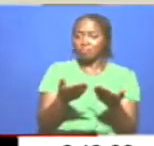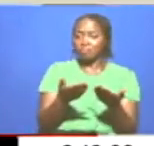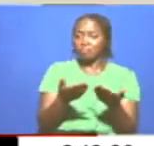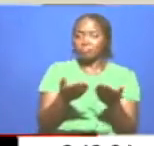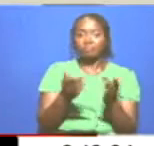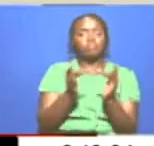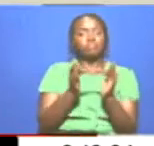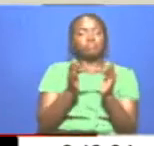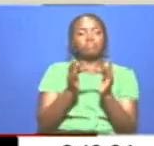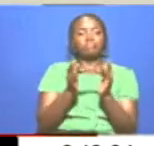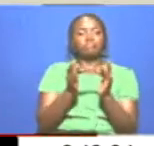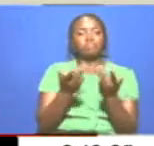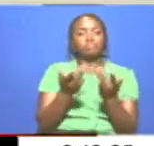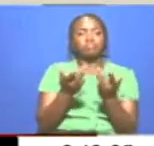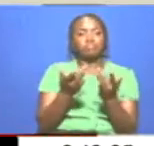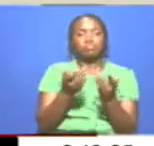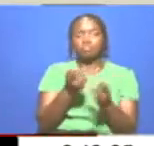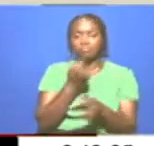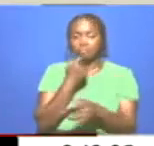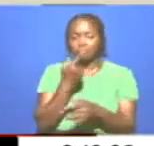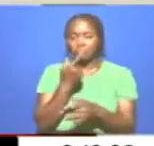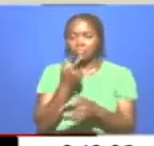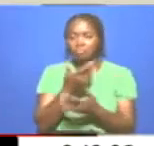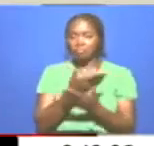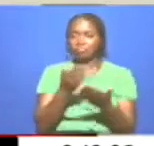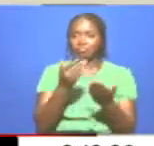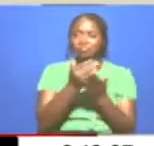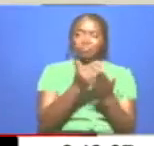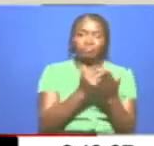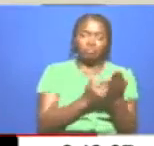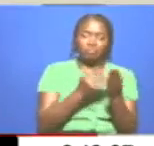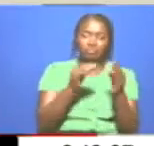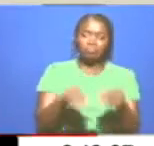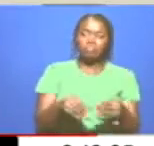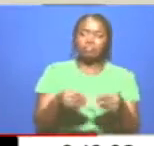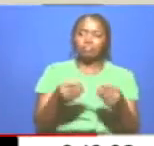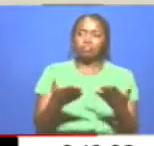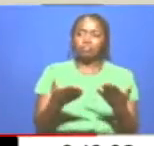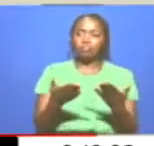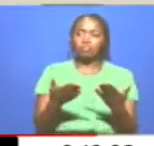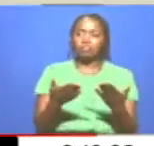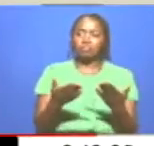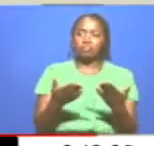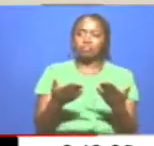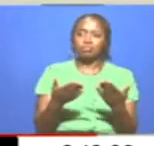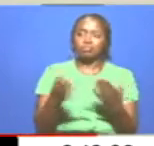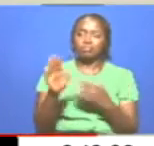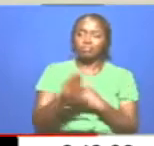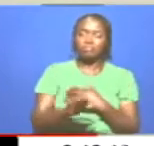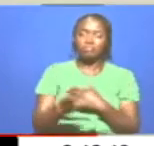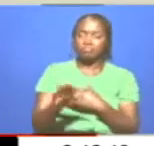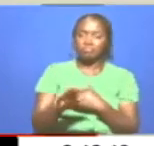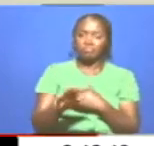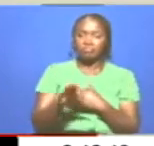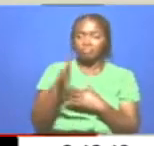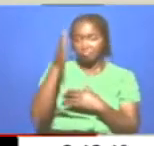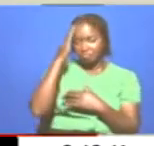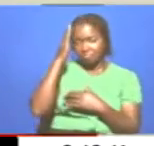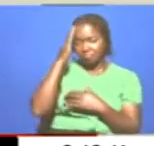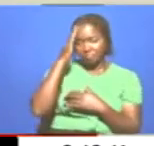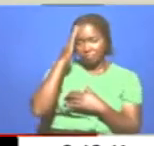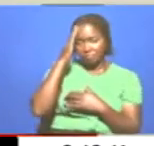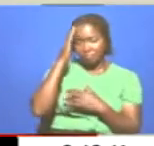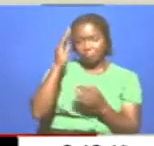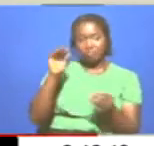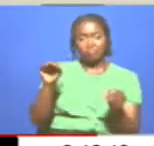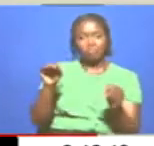telemedicine. So this KUKA program then would provide us a platform for bilateral knowledge, exchange